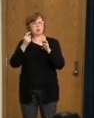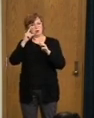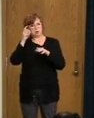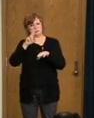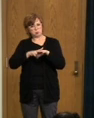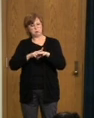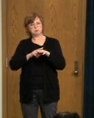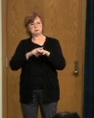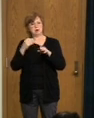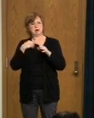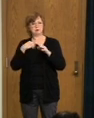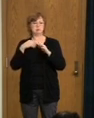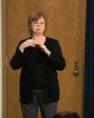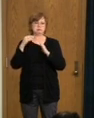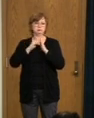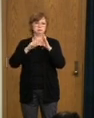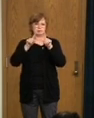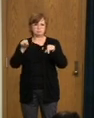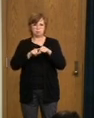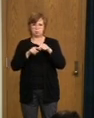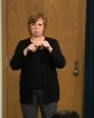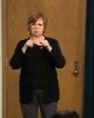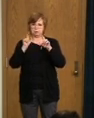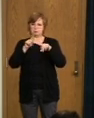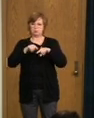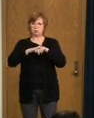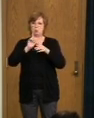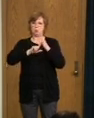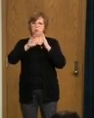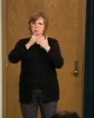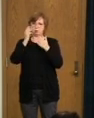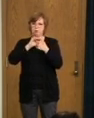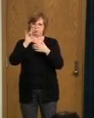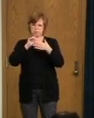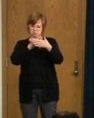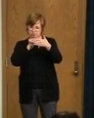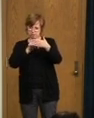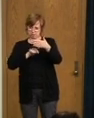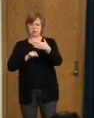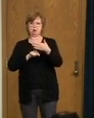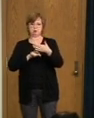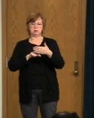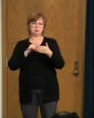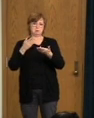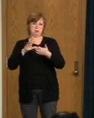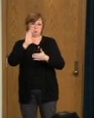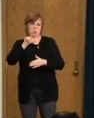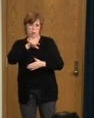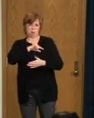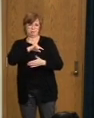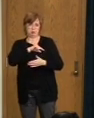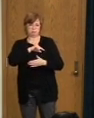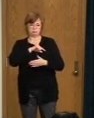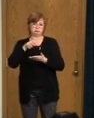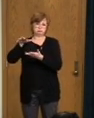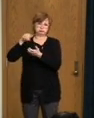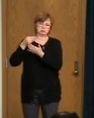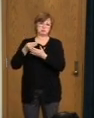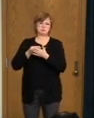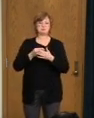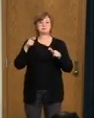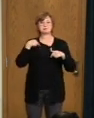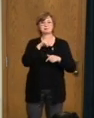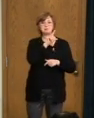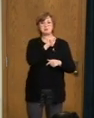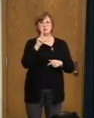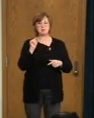program criteria that is there. Almost everything about this year has been different, and it's going